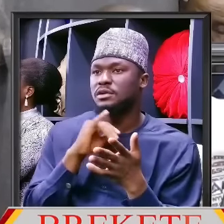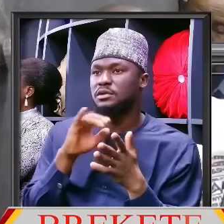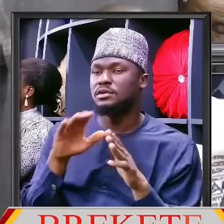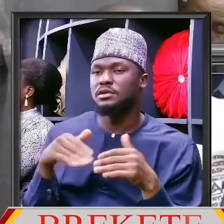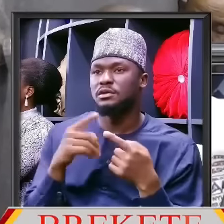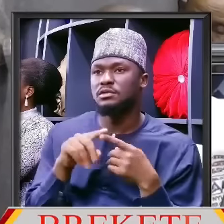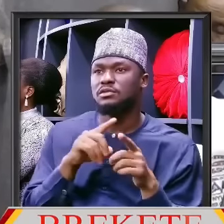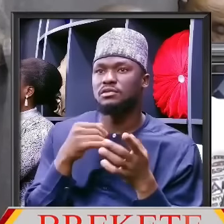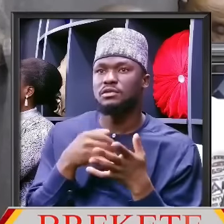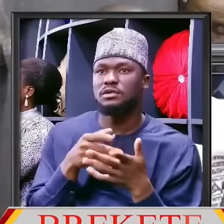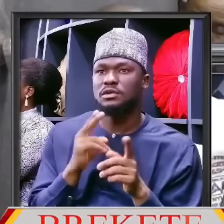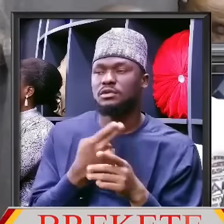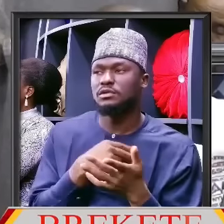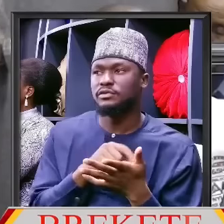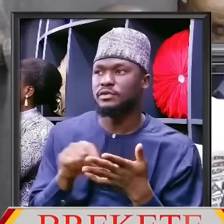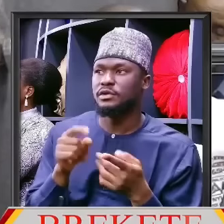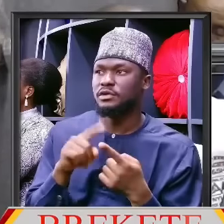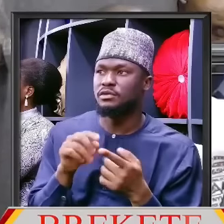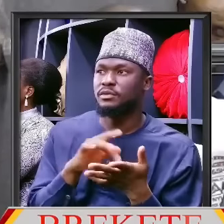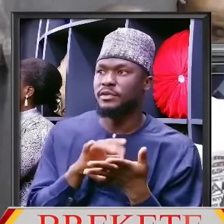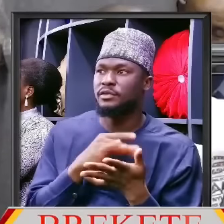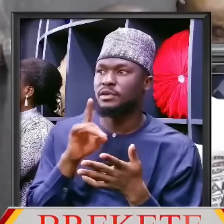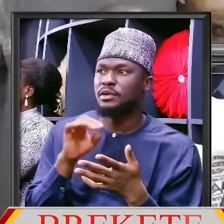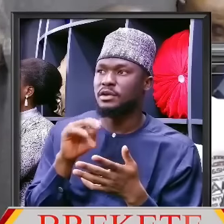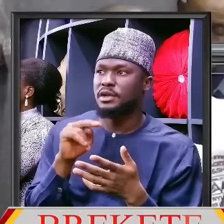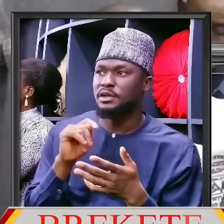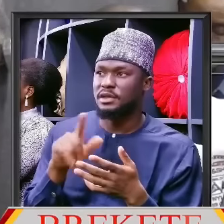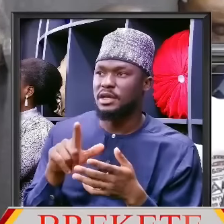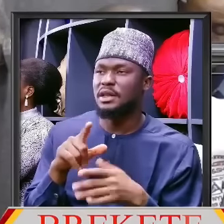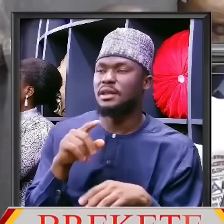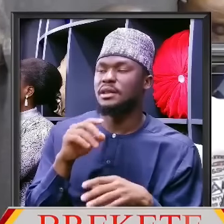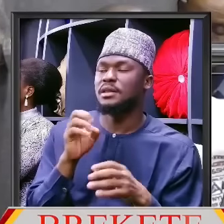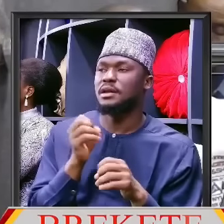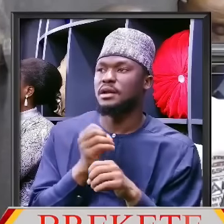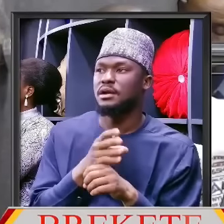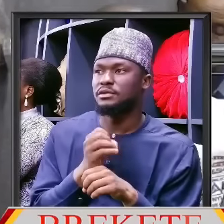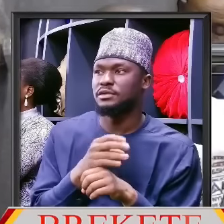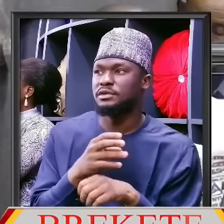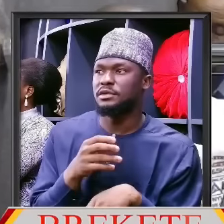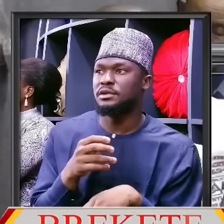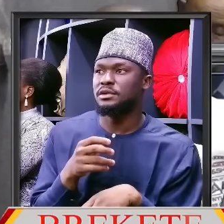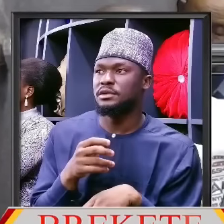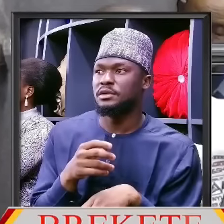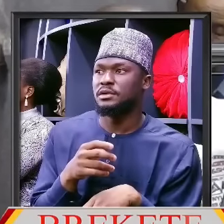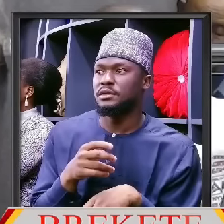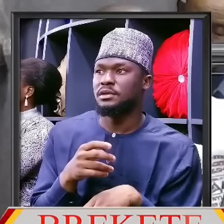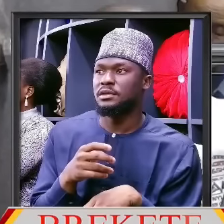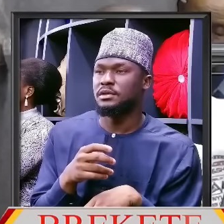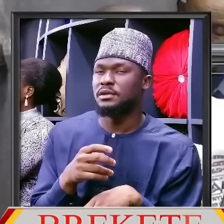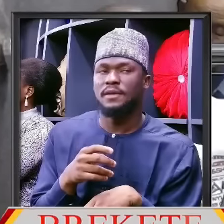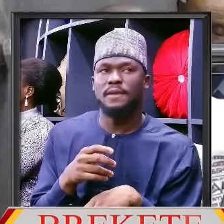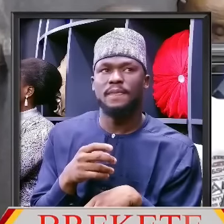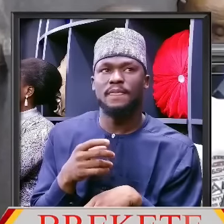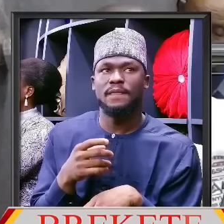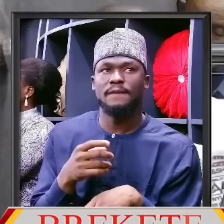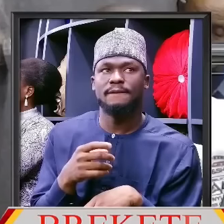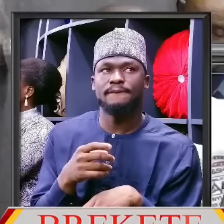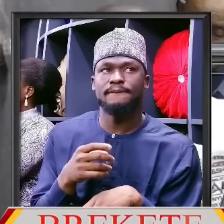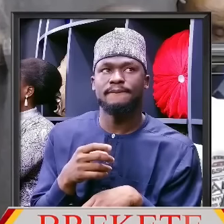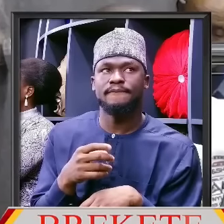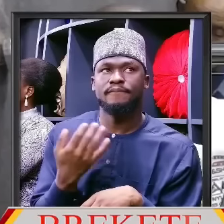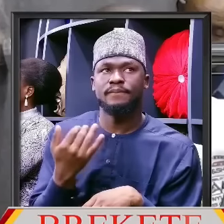it. We write to Medical and Dental Council. And we write to Medical and Dental Council. They will say letter not go there. Medical and Dental